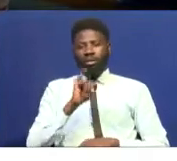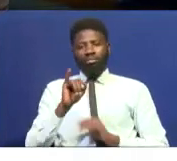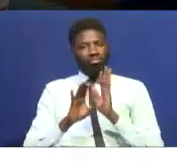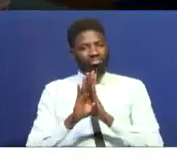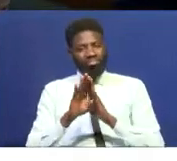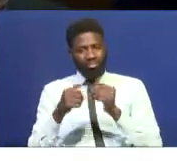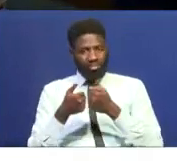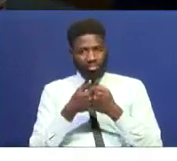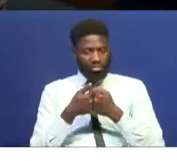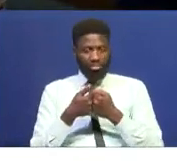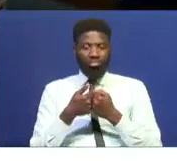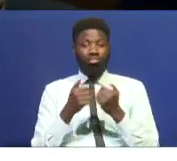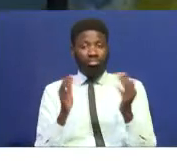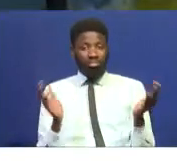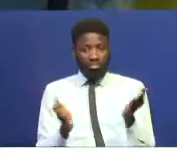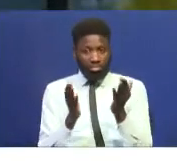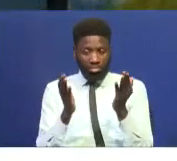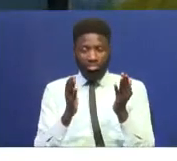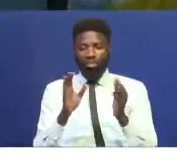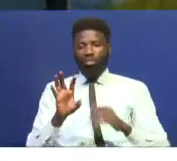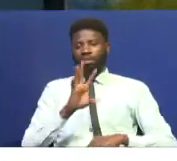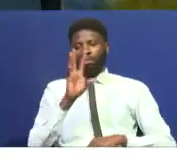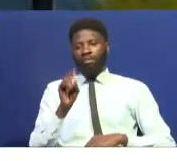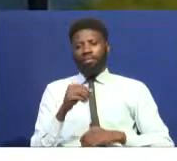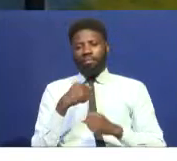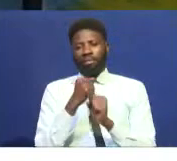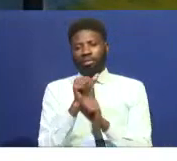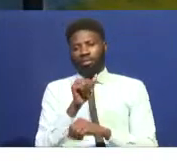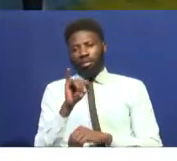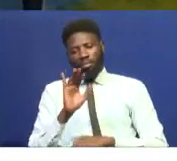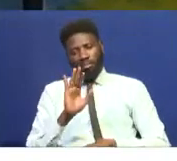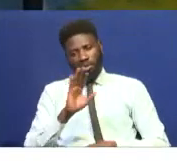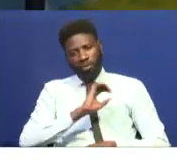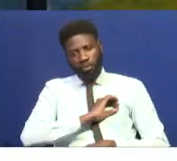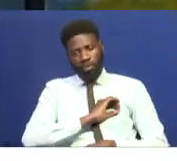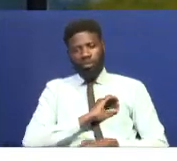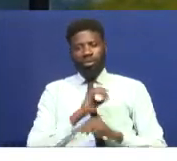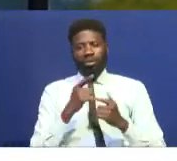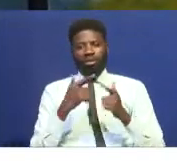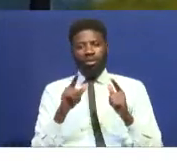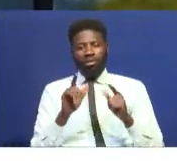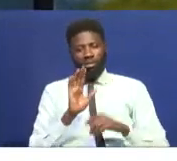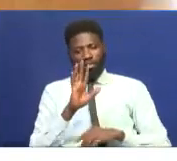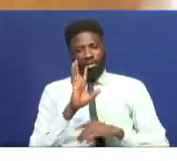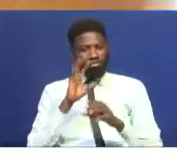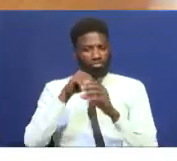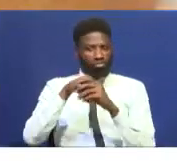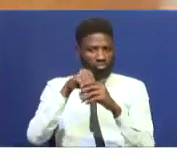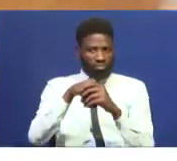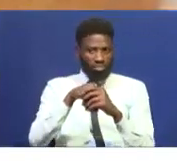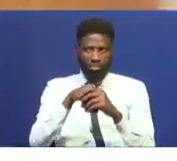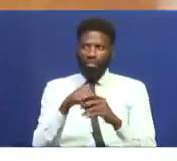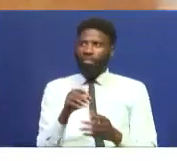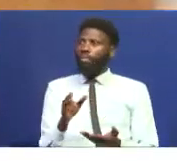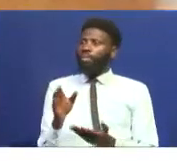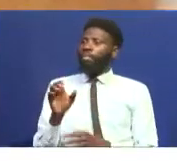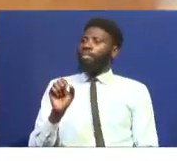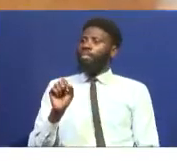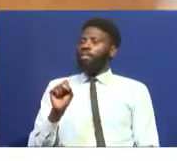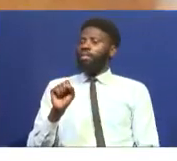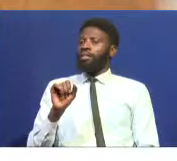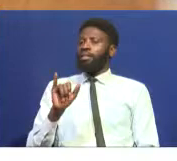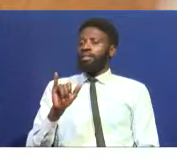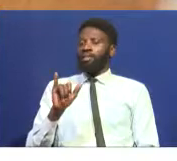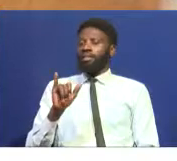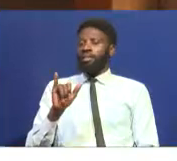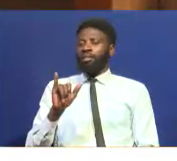developers build artificial intelligence models tailored for the continent and embed local languages into the regional data, Synectics Technologies Limited